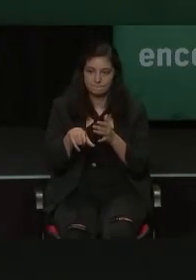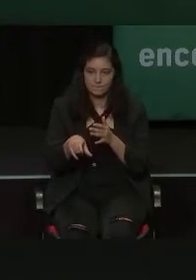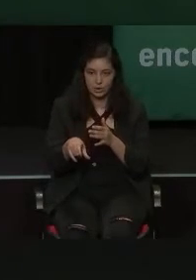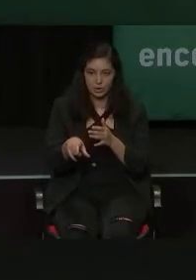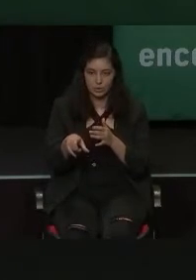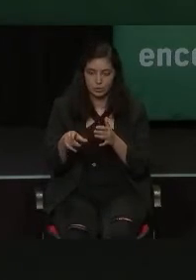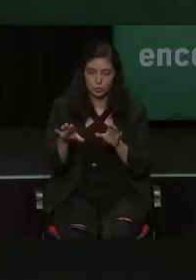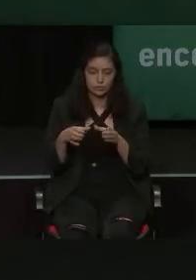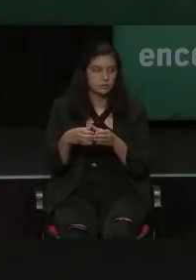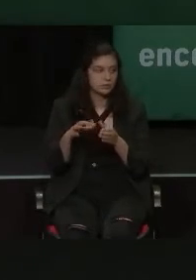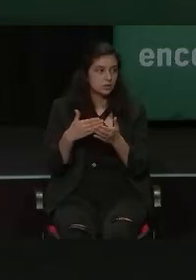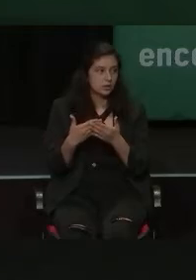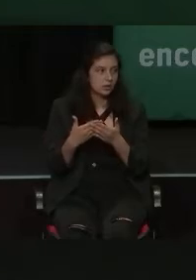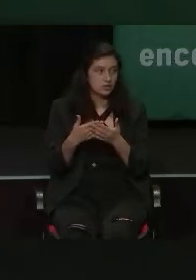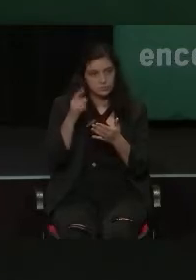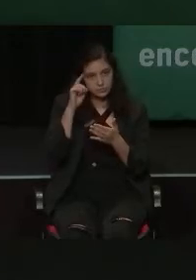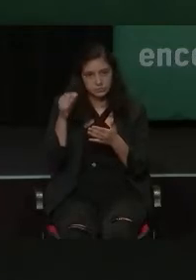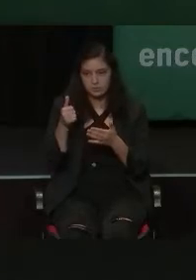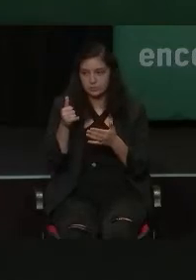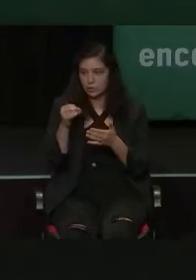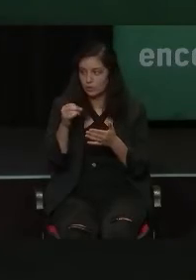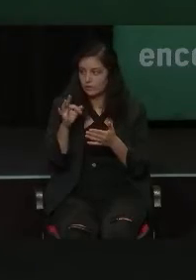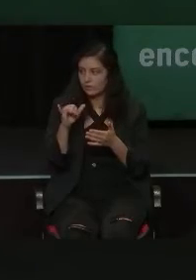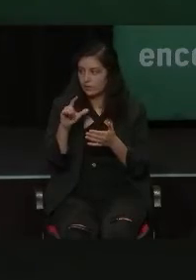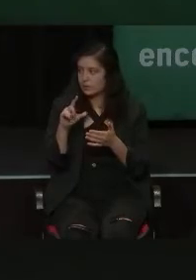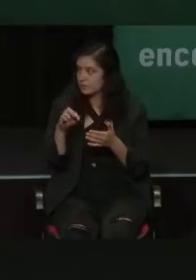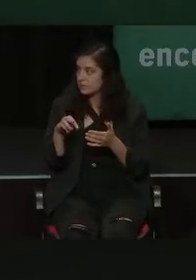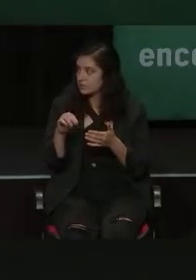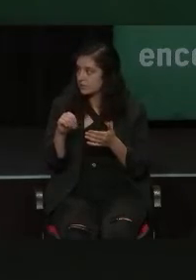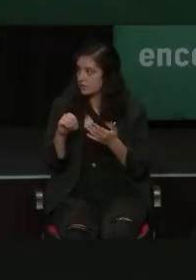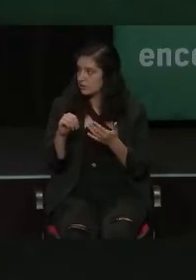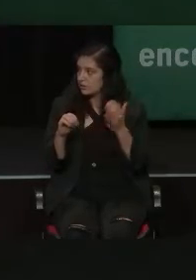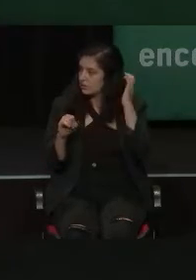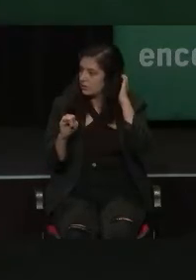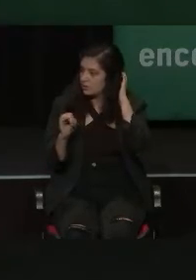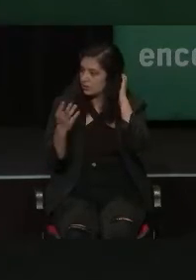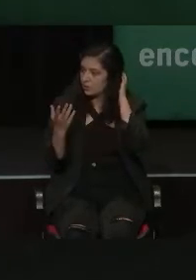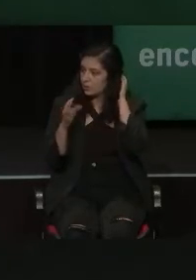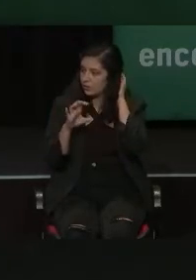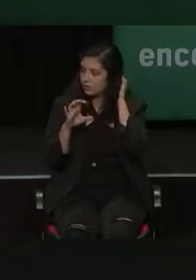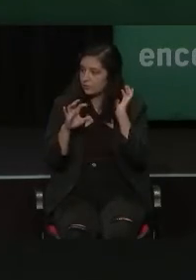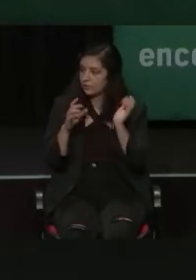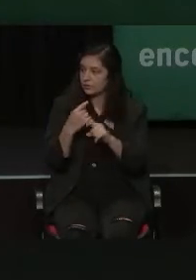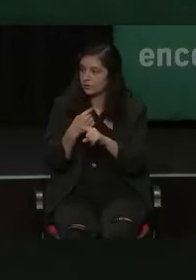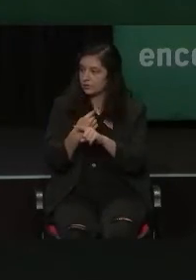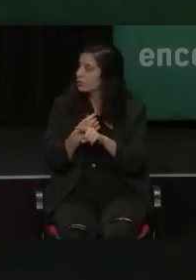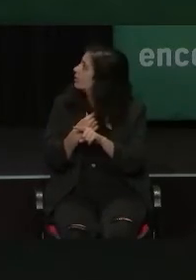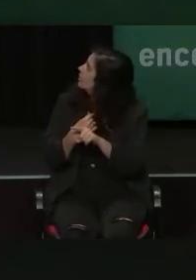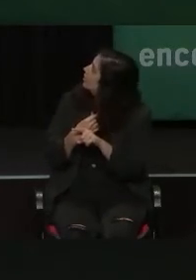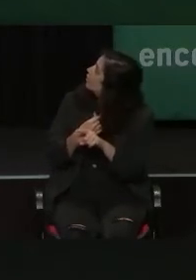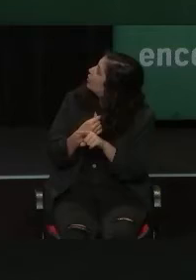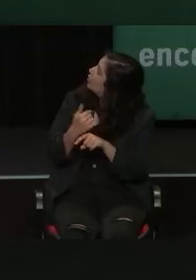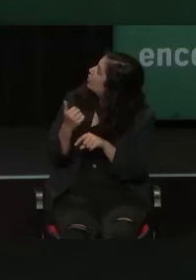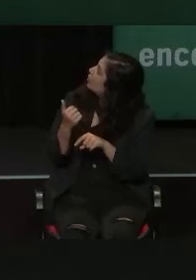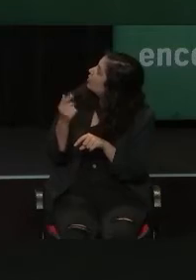communities that is known as biofilms. So in a simple way, a biofilm can be defined as